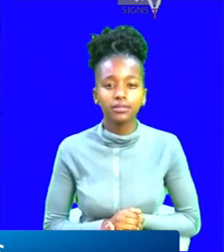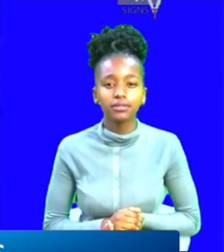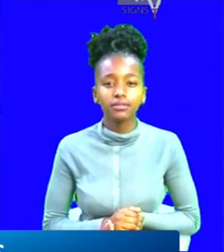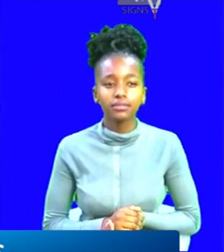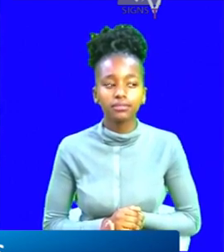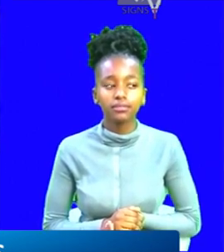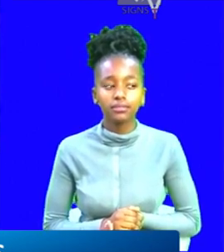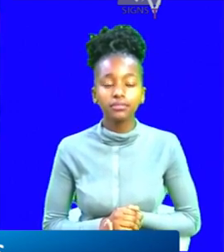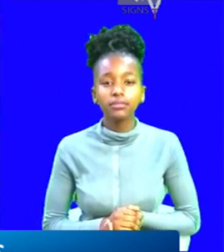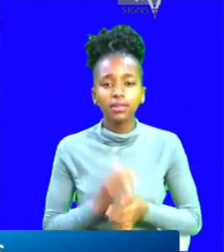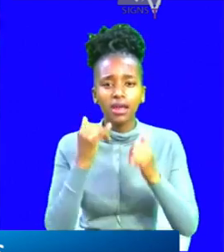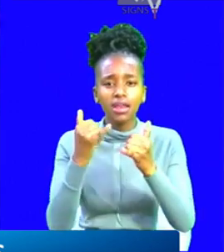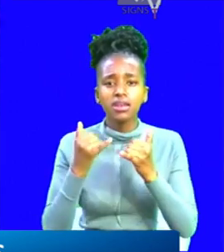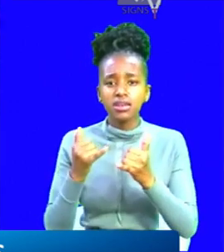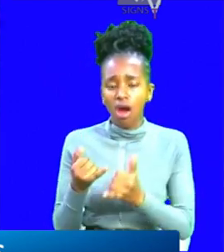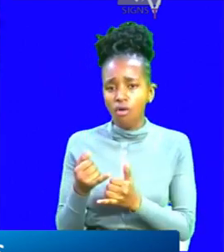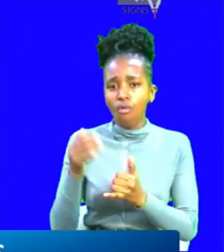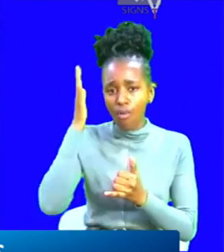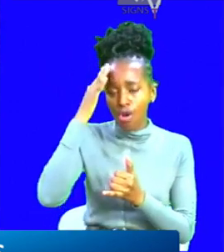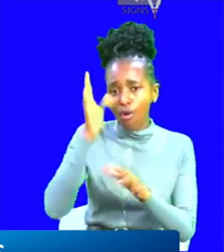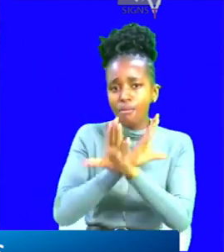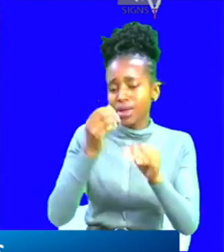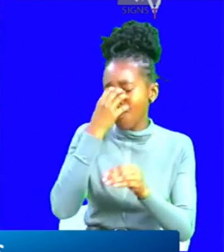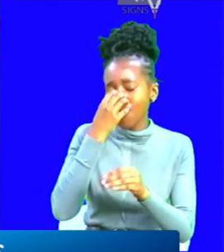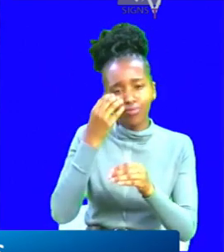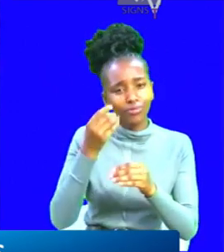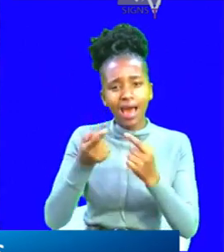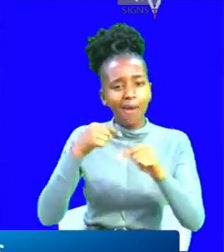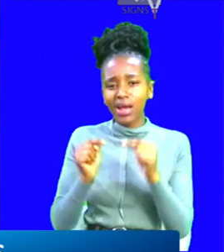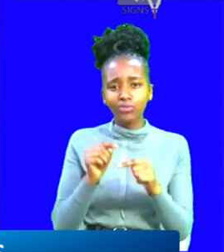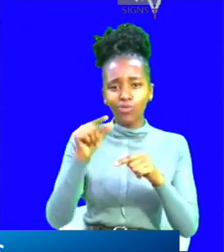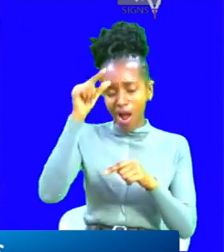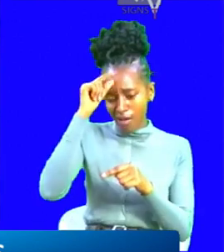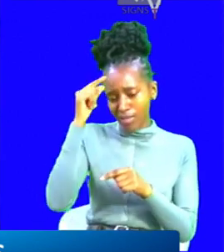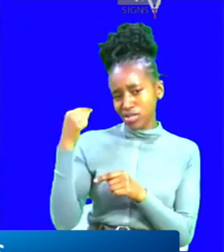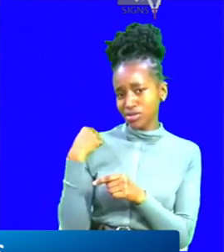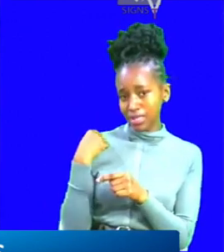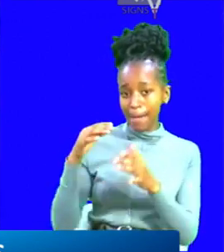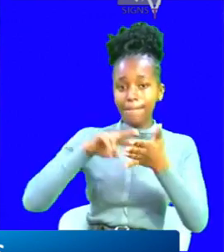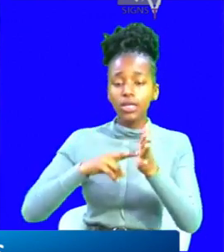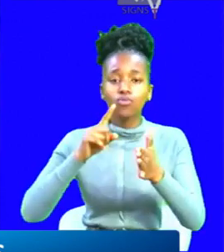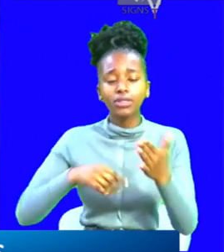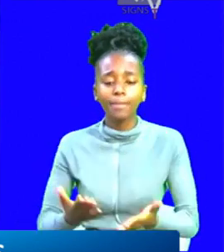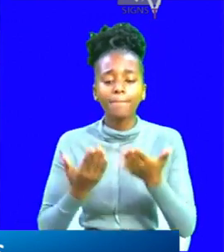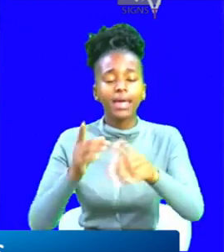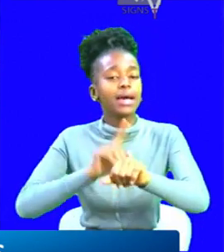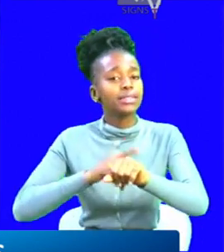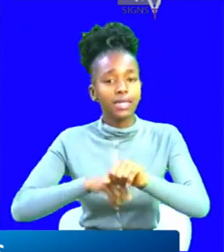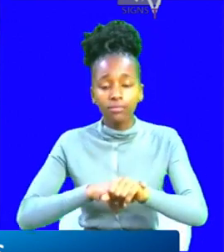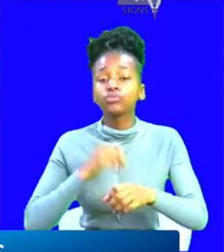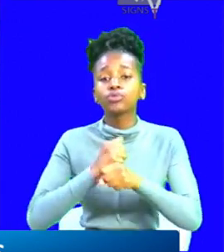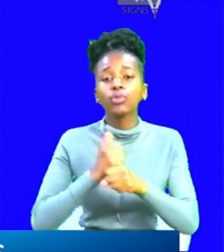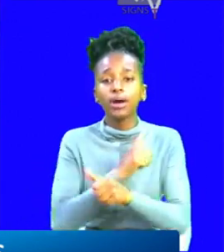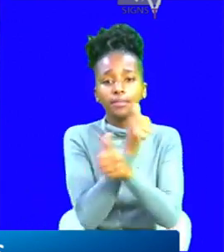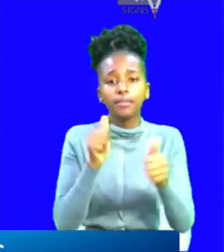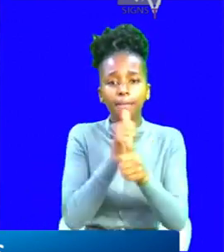ameingia juzi katika ofisi, apewe nafasi afanye kazi yake kama rais wa Jamhuri ya Kenya. Mambo ya